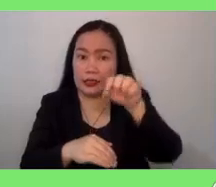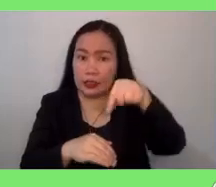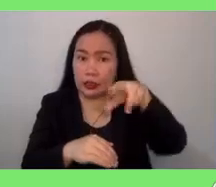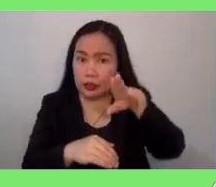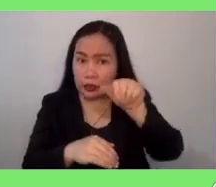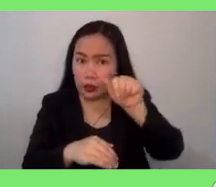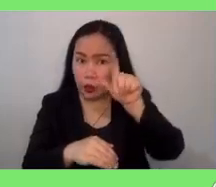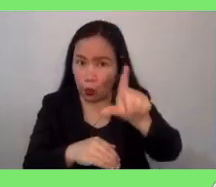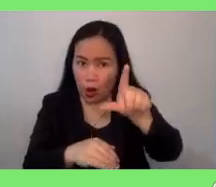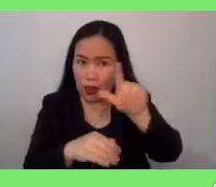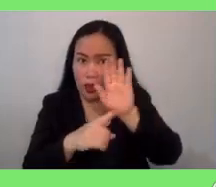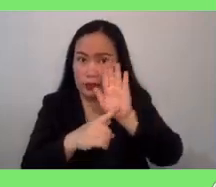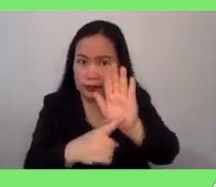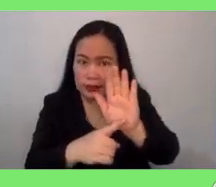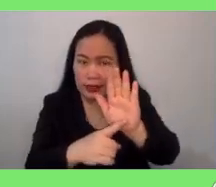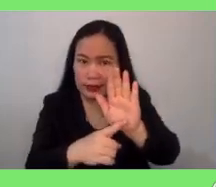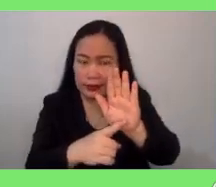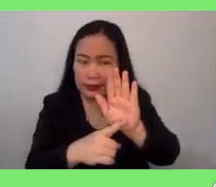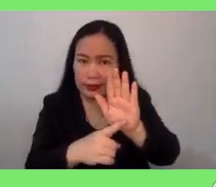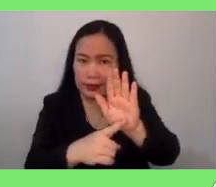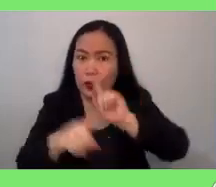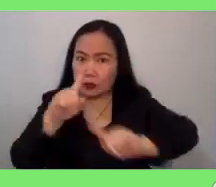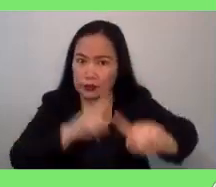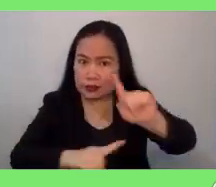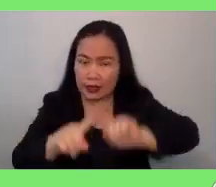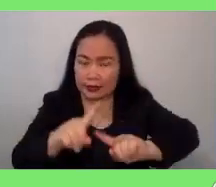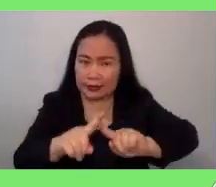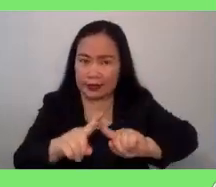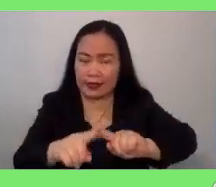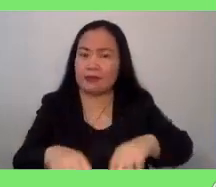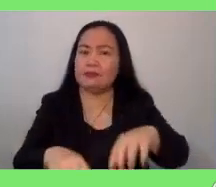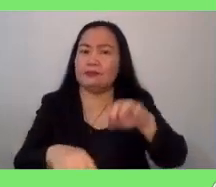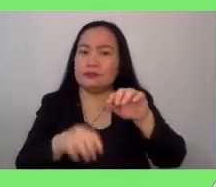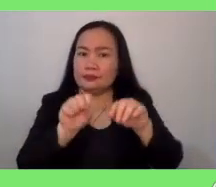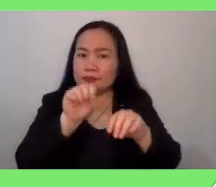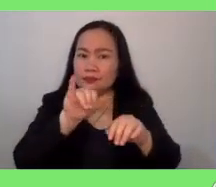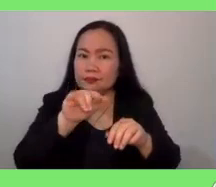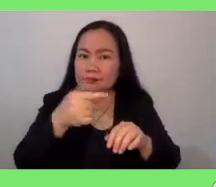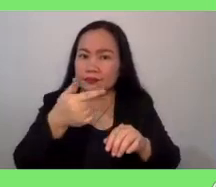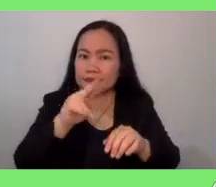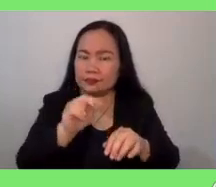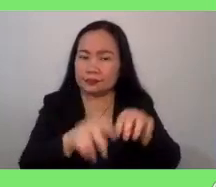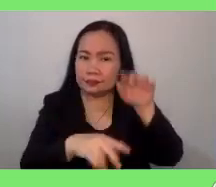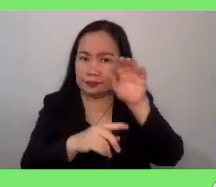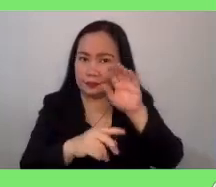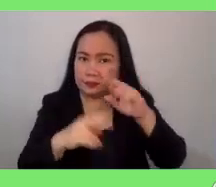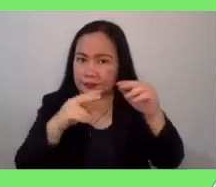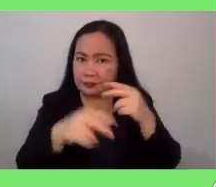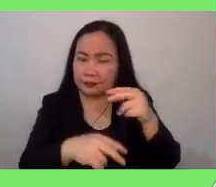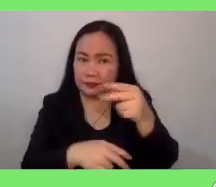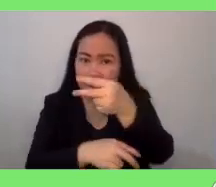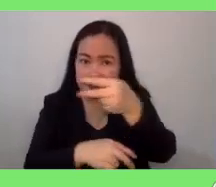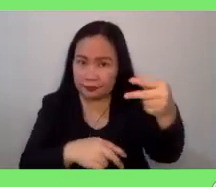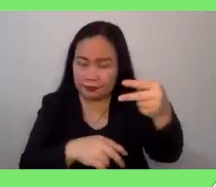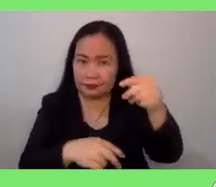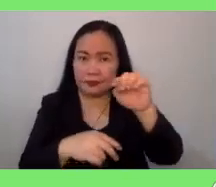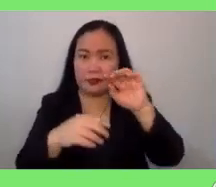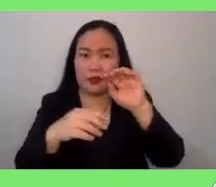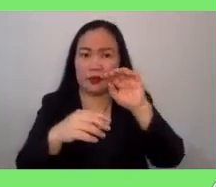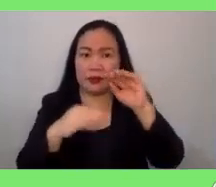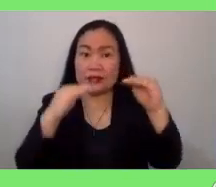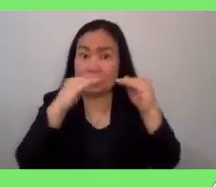natin that these two expressions are equal. So, dapat equal itong dalawang